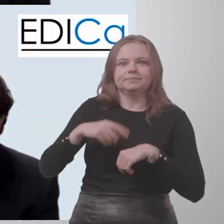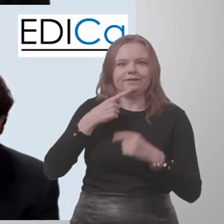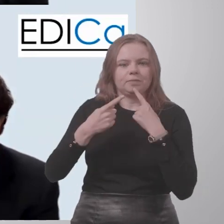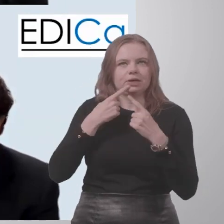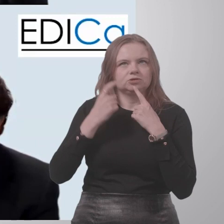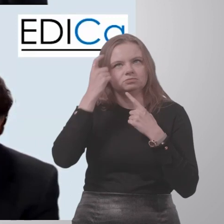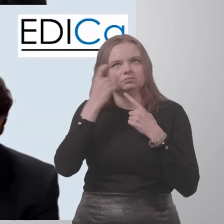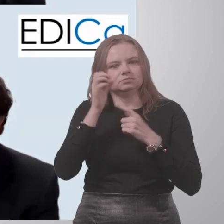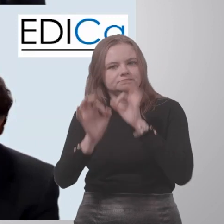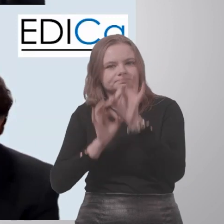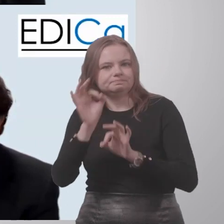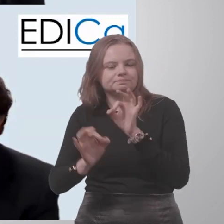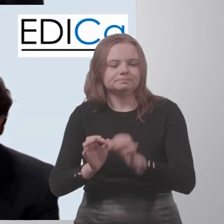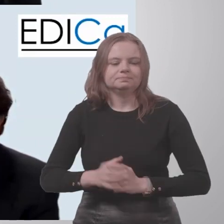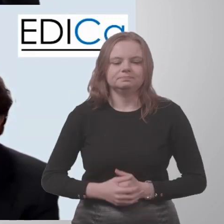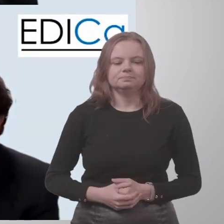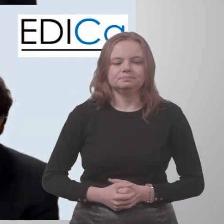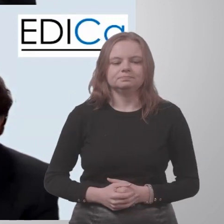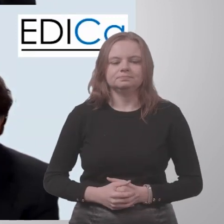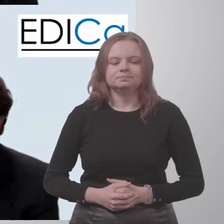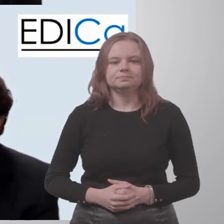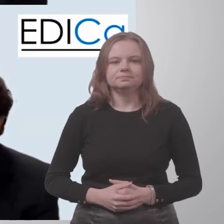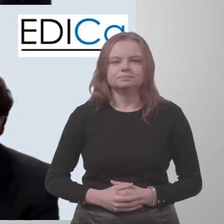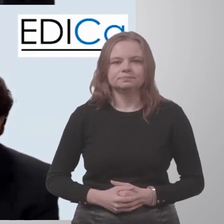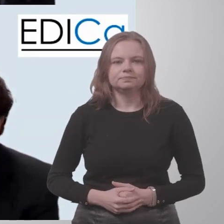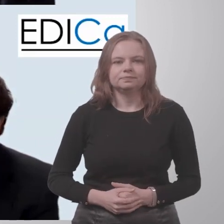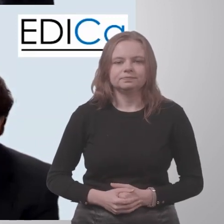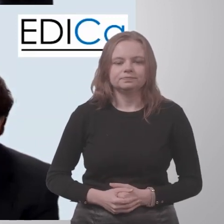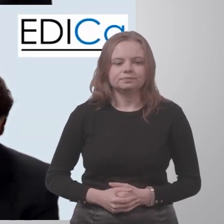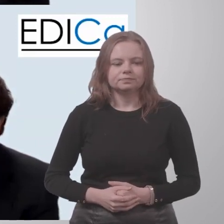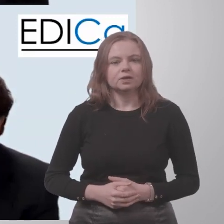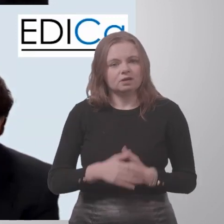You can also raise your hand as well if you'd rather not use the Q&A function.